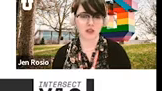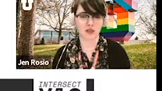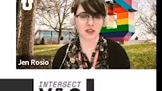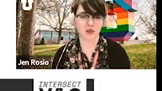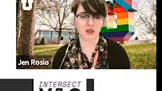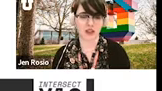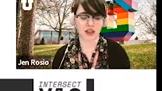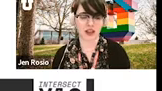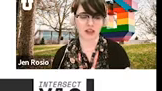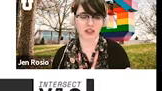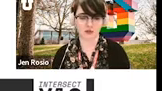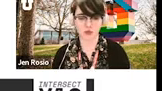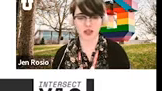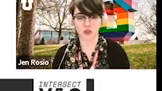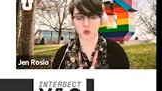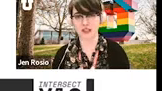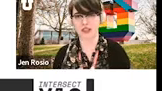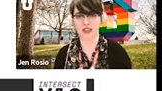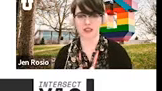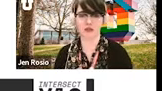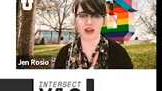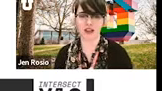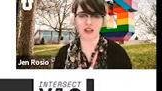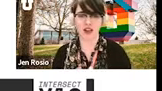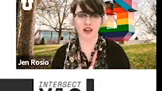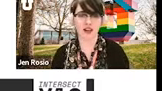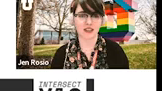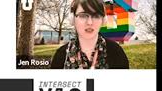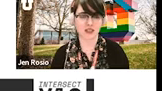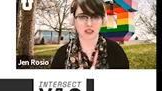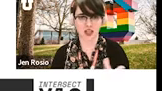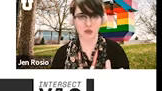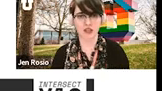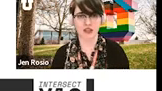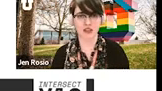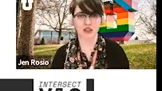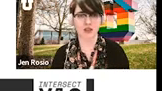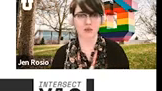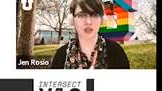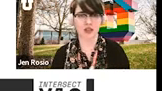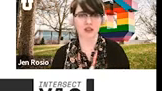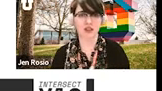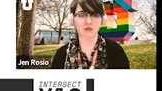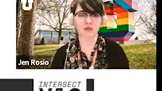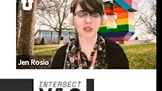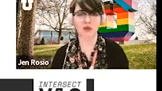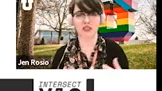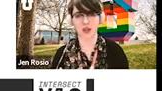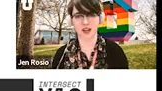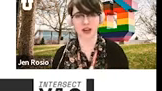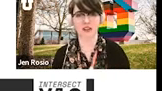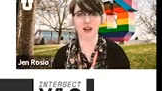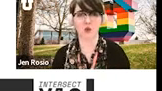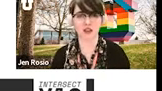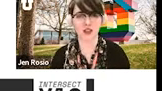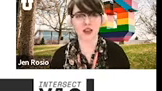the disability community and get feedback to redesign the flag. As you can see at the top is a is a